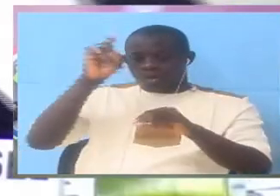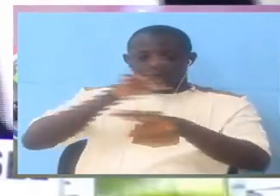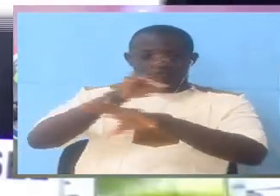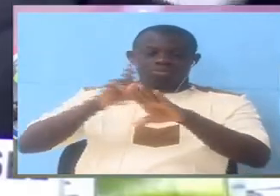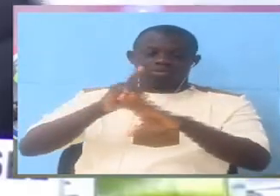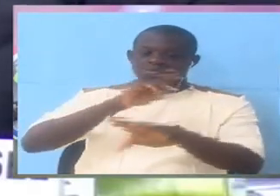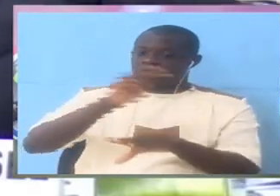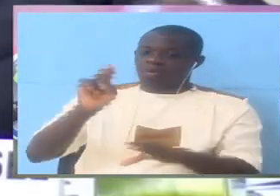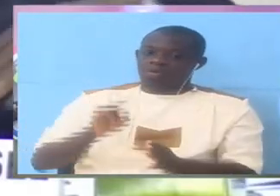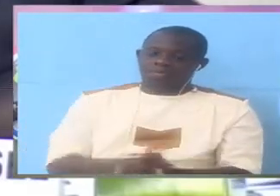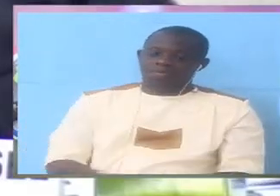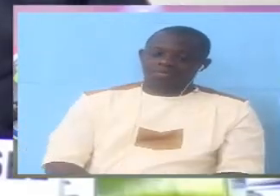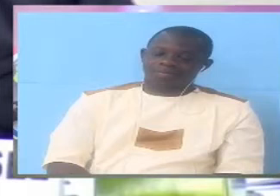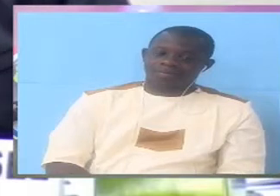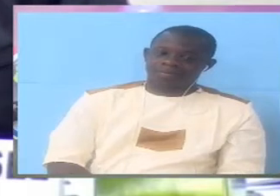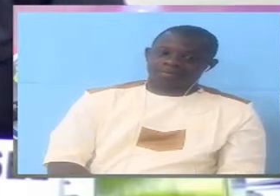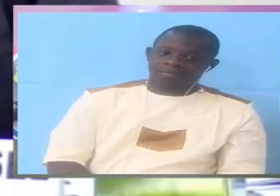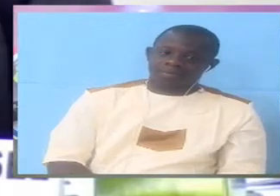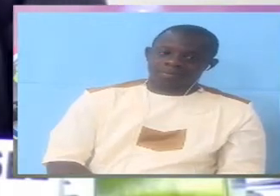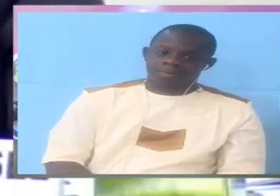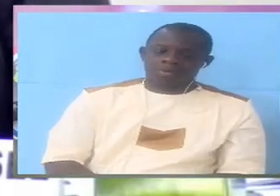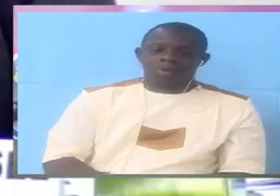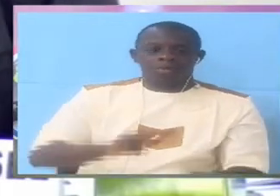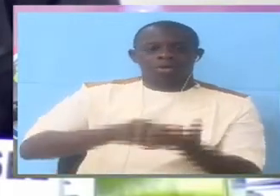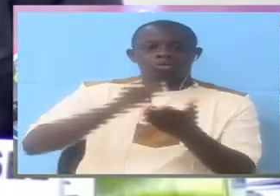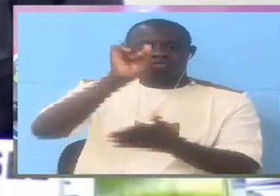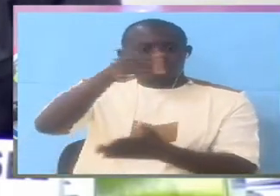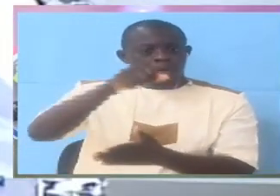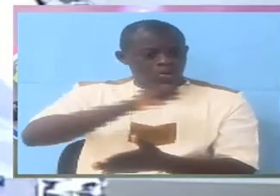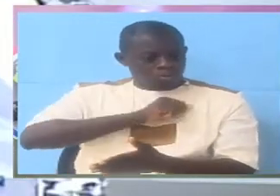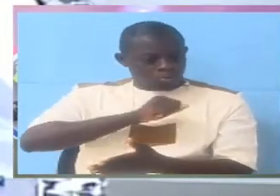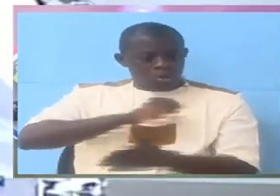Well, your department was badly incriminated.